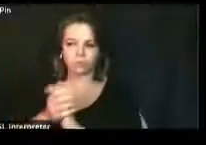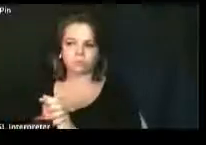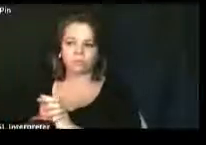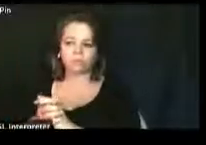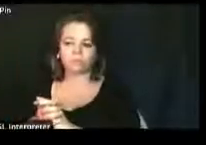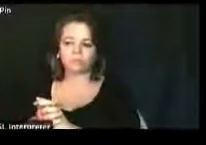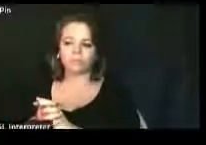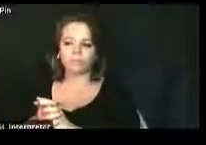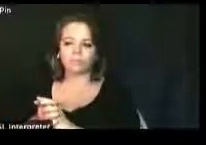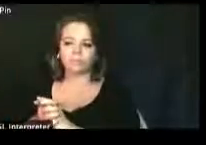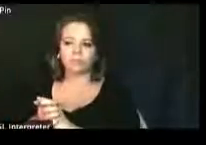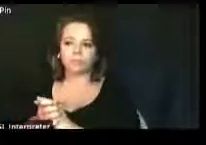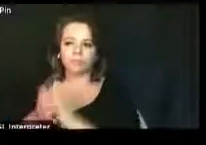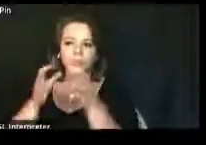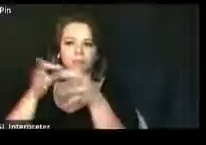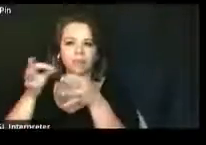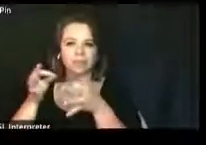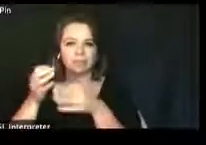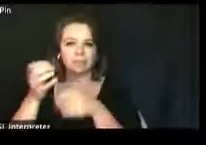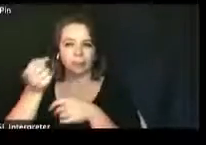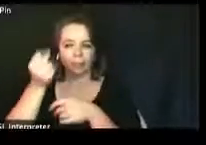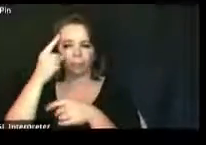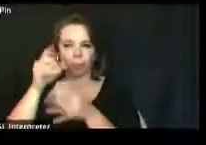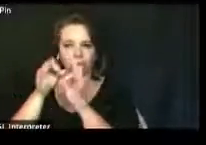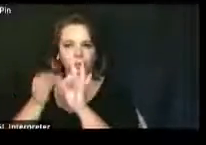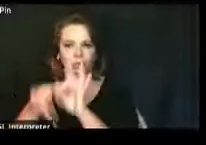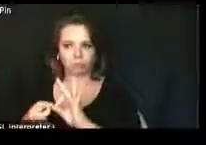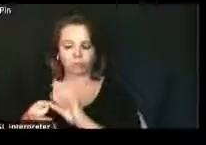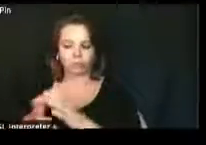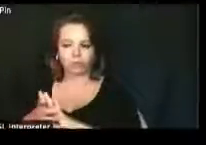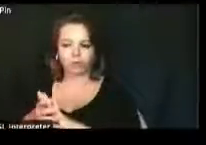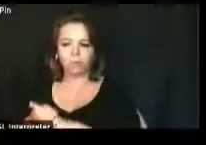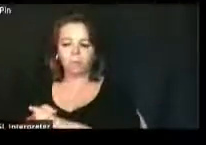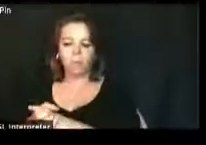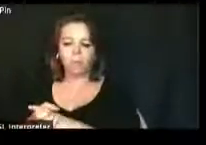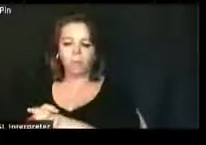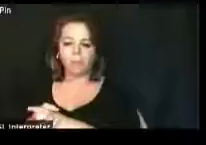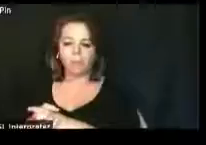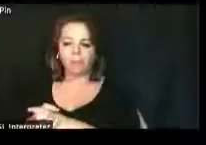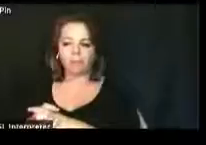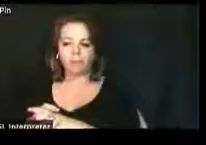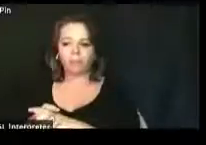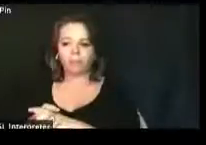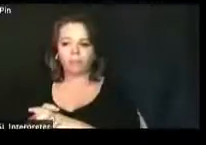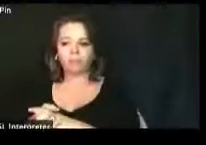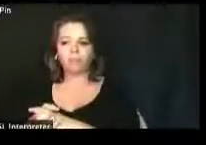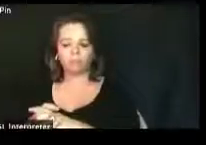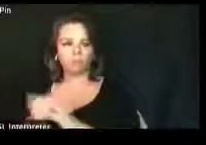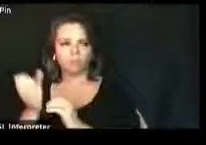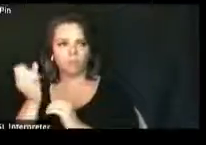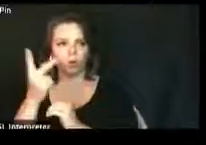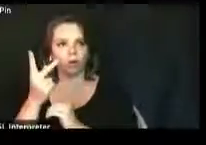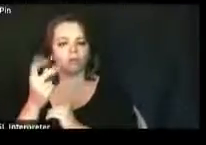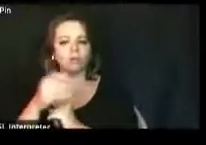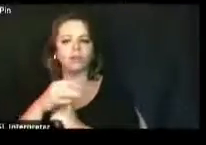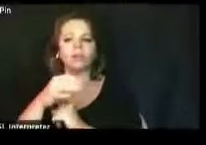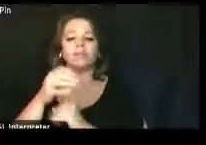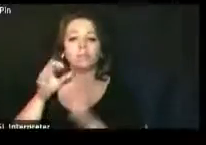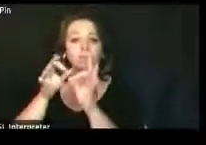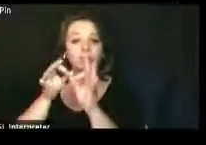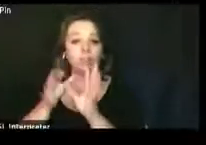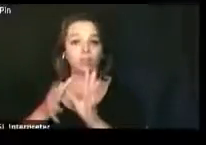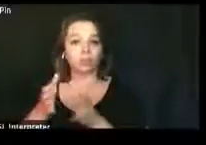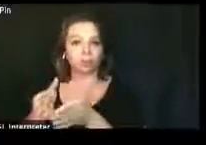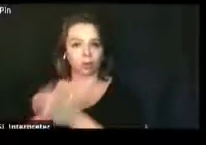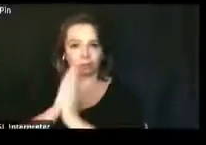interpretar, señora? Y después puede seguir. Okay. The interpreter asked